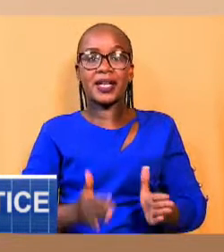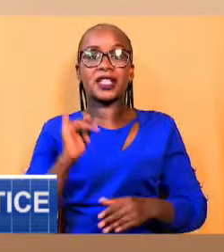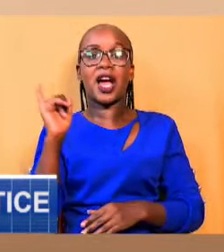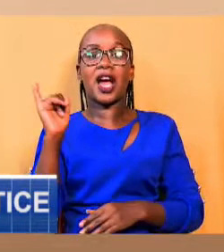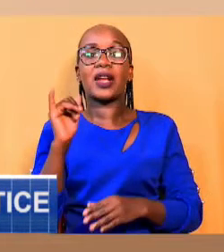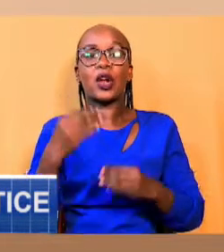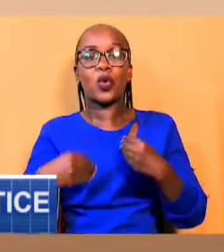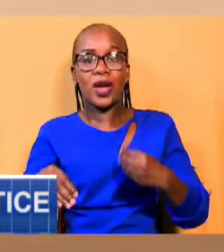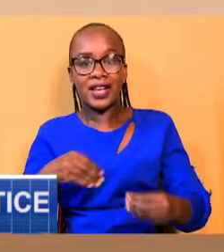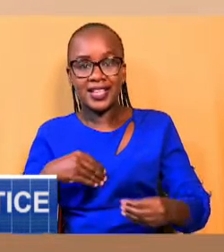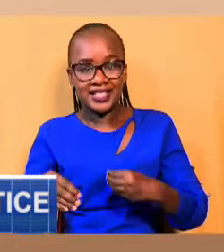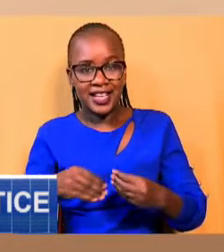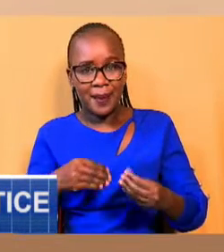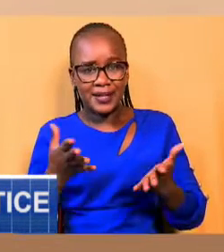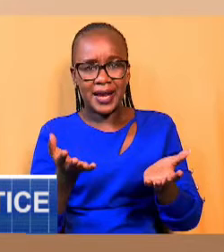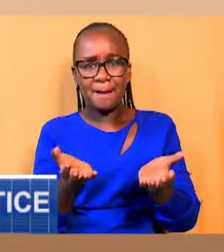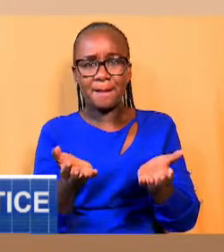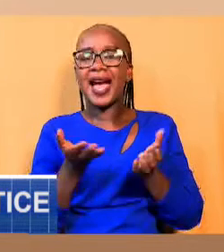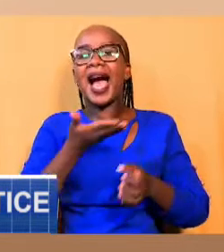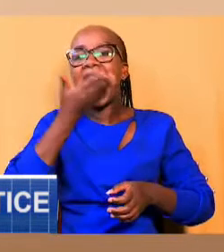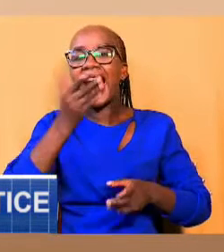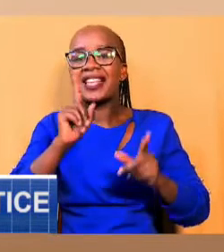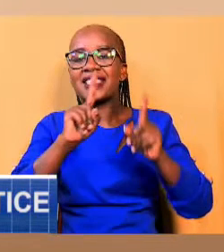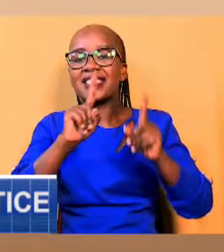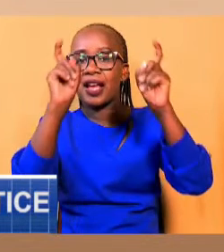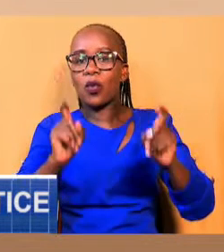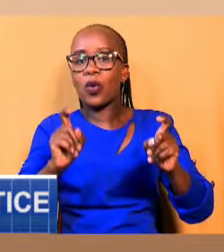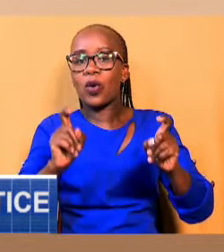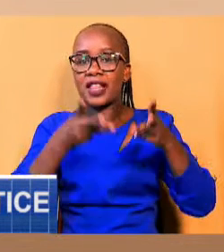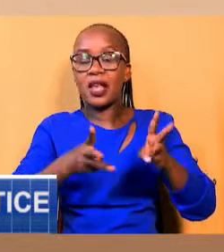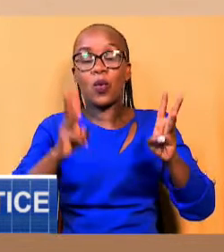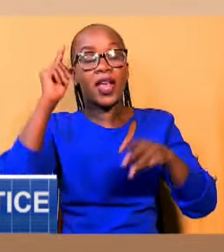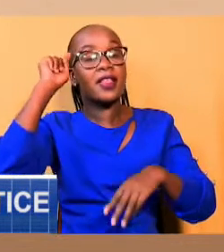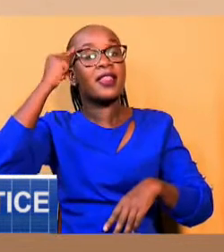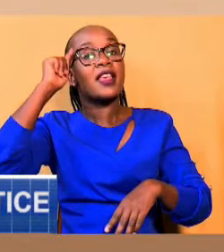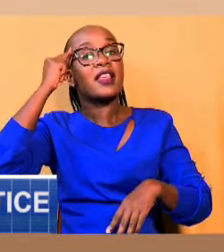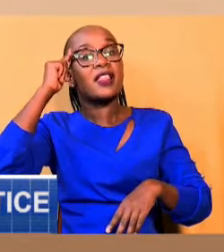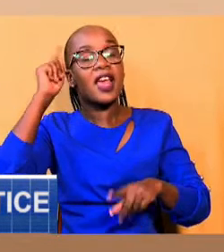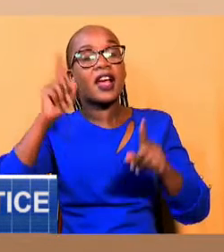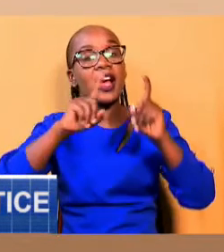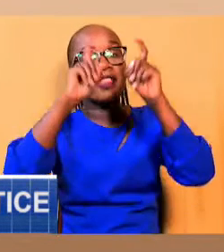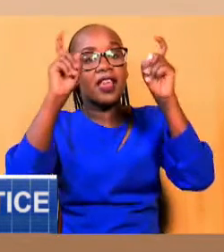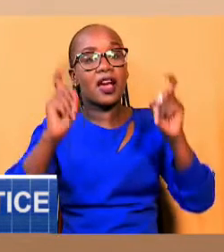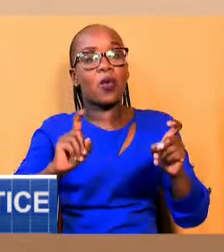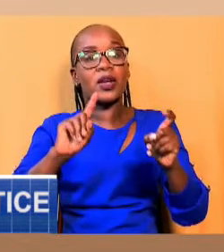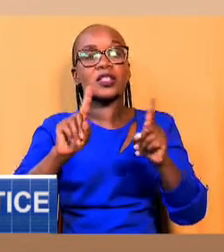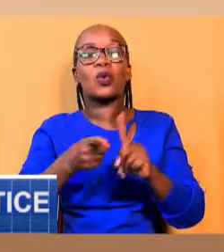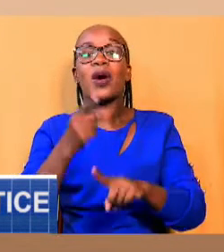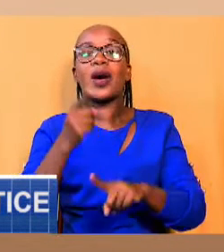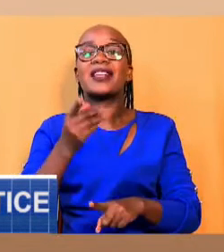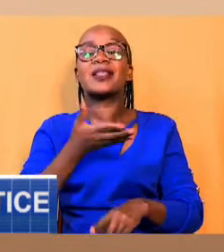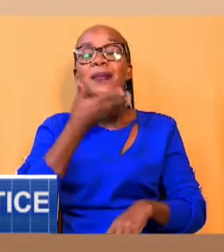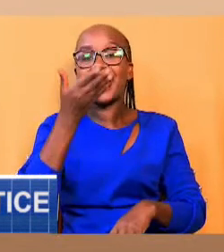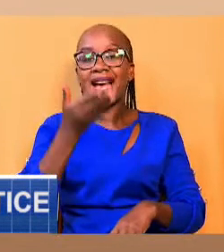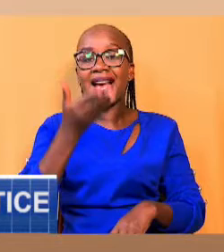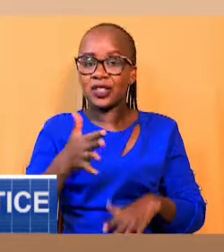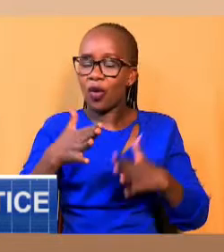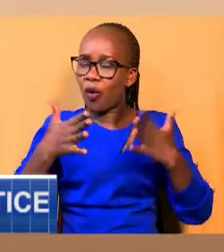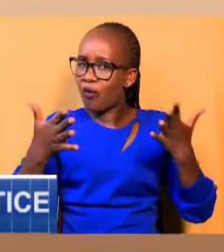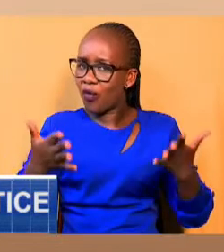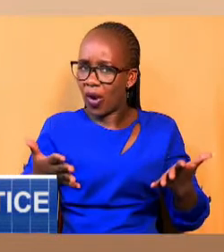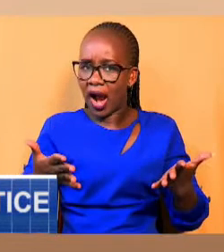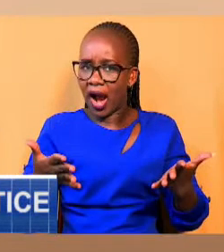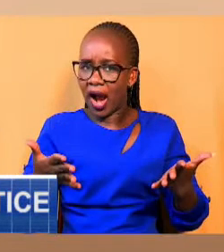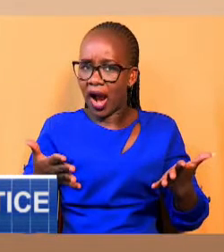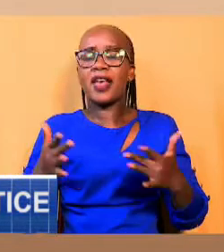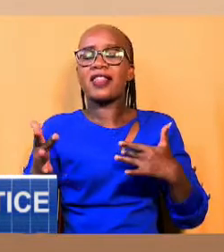with an intellectual disability may answer questions in the way they think the questioner wants them answered, regardless